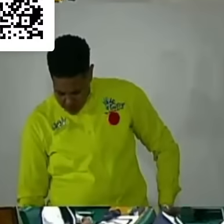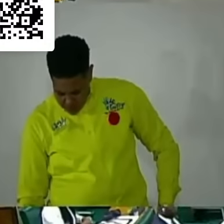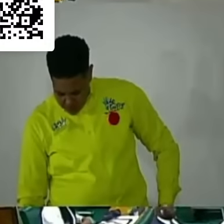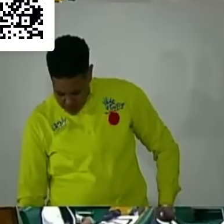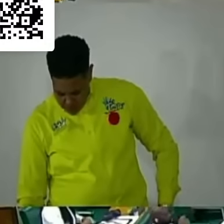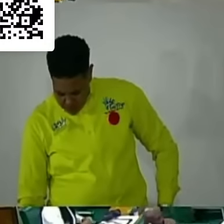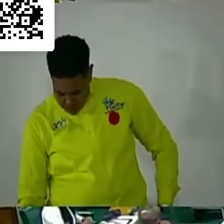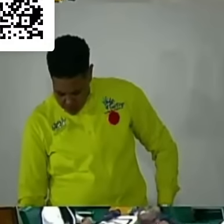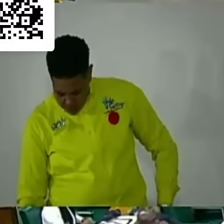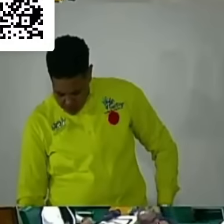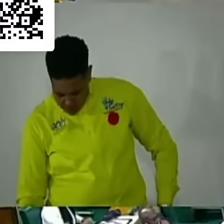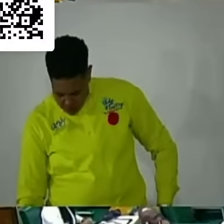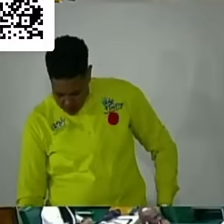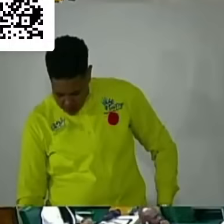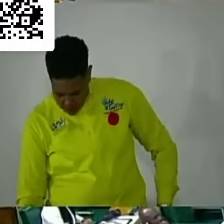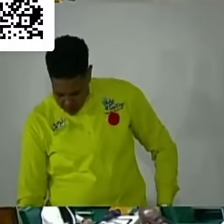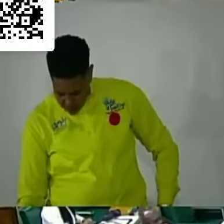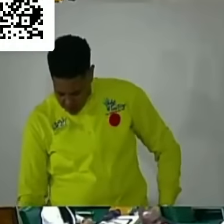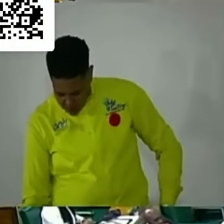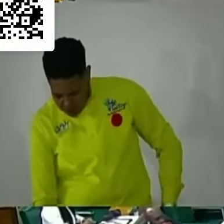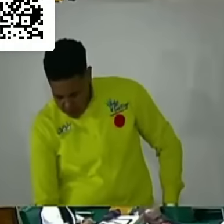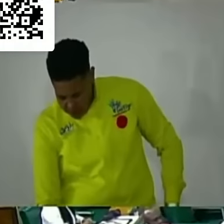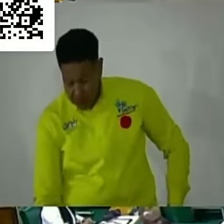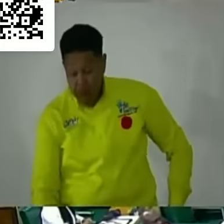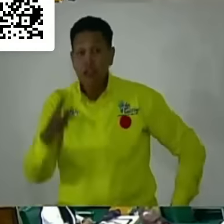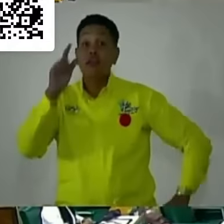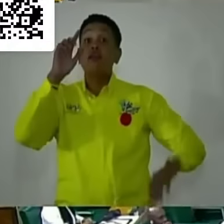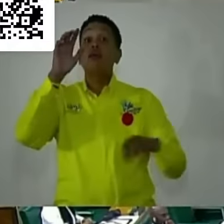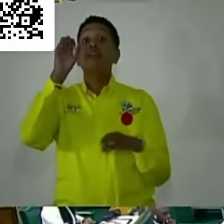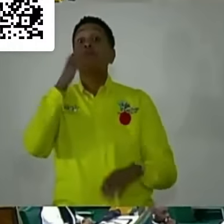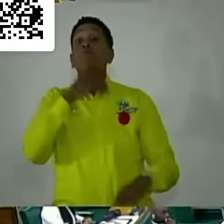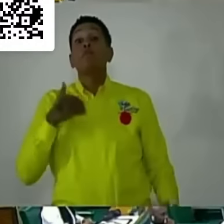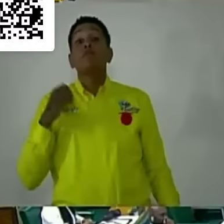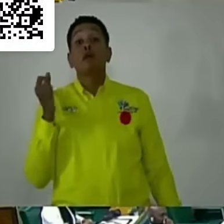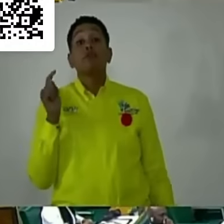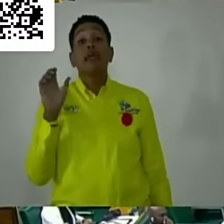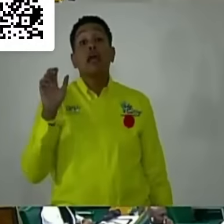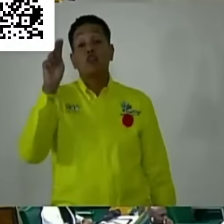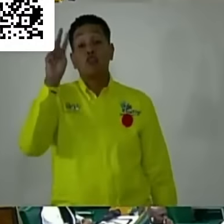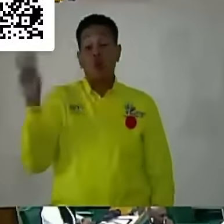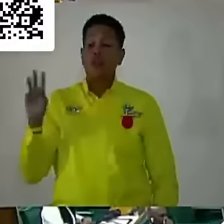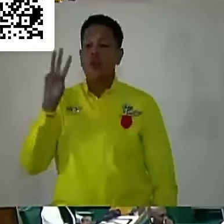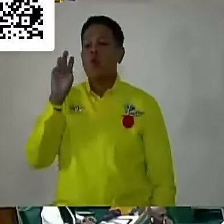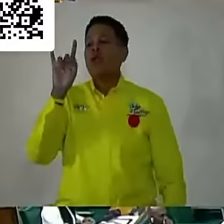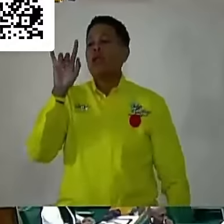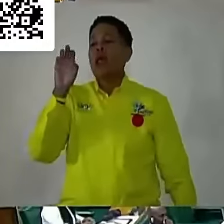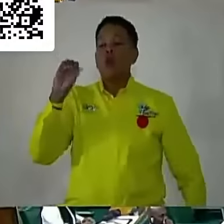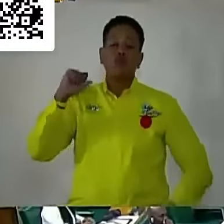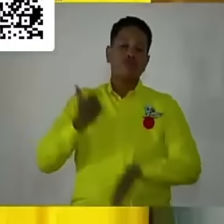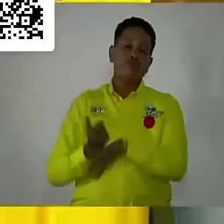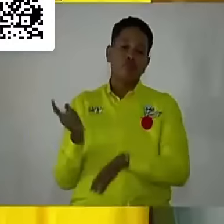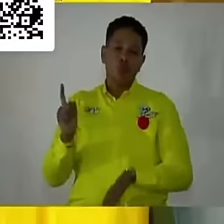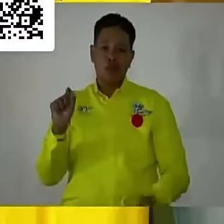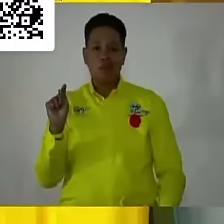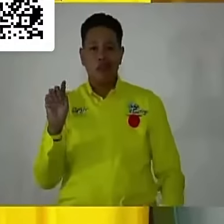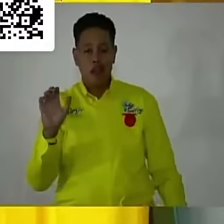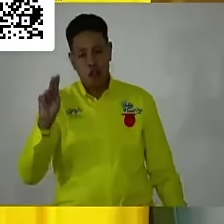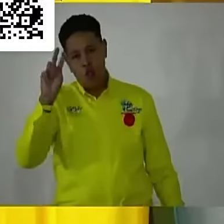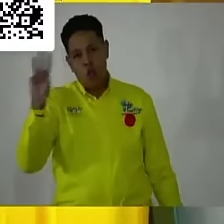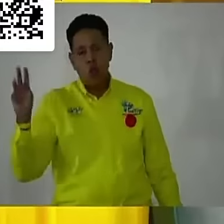St. Catherine Northwest is the home of the Windalco bauxite plant. And while I heard